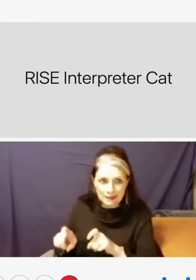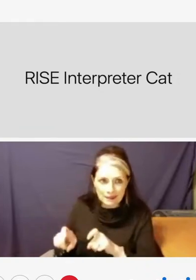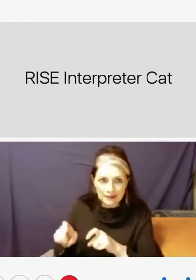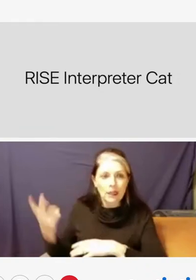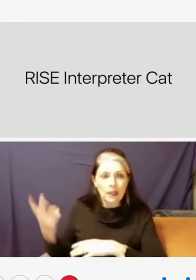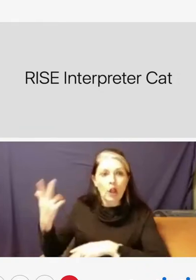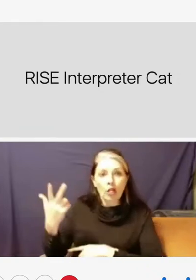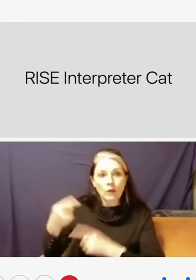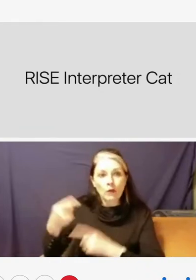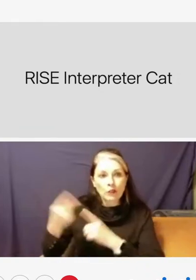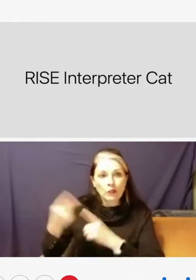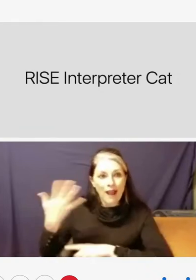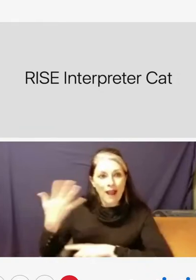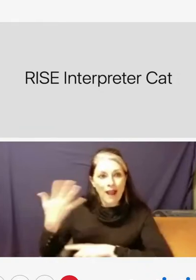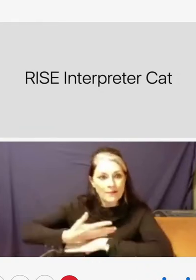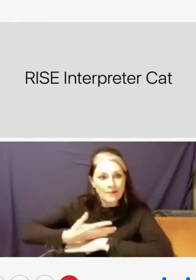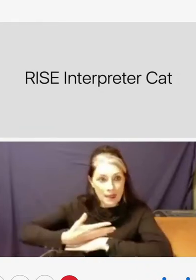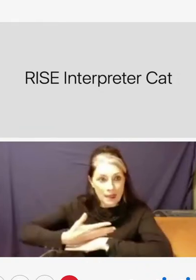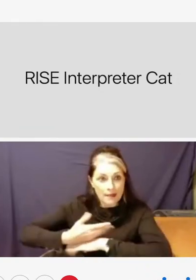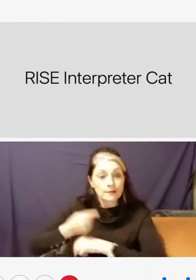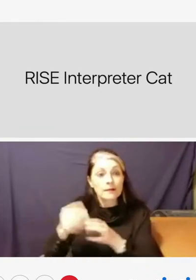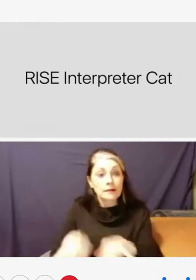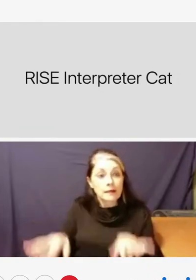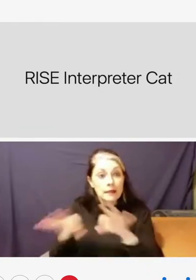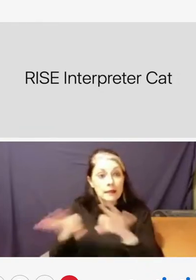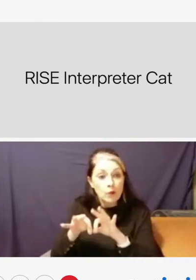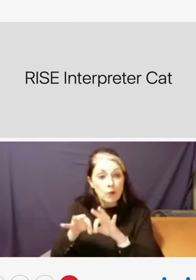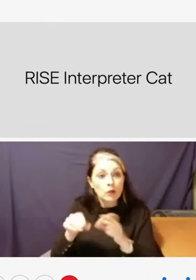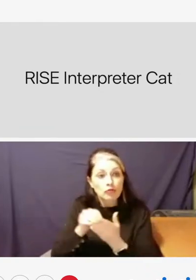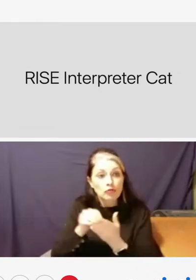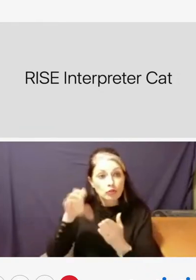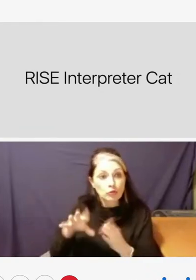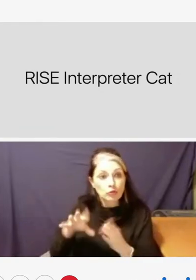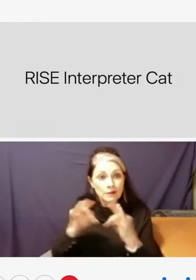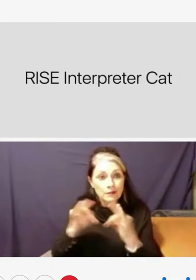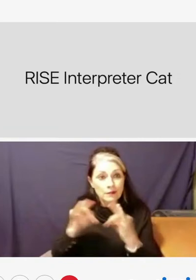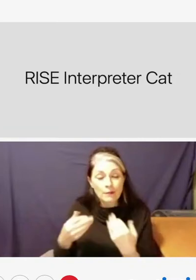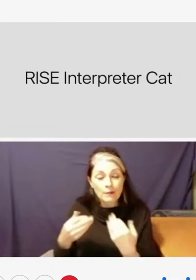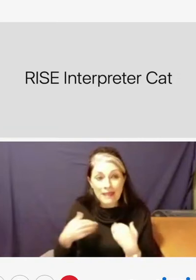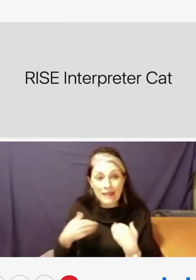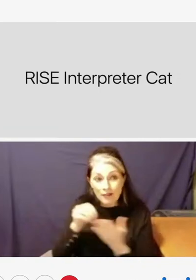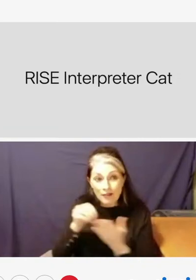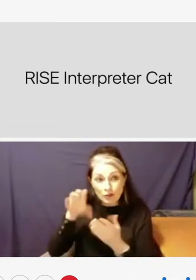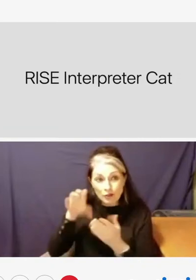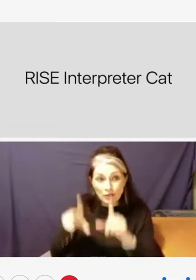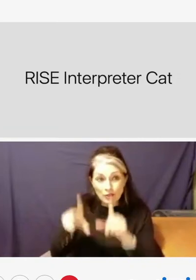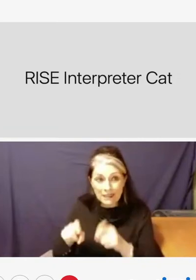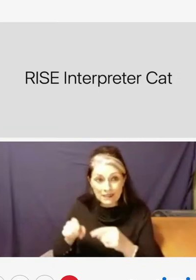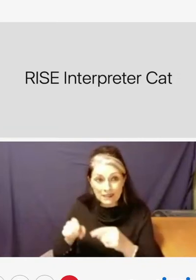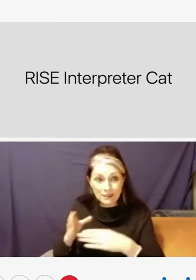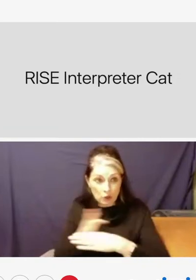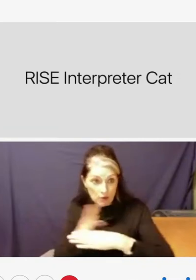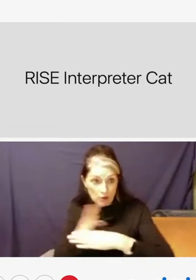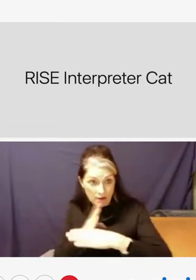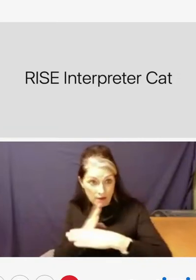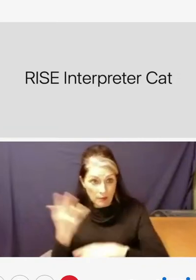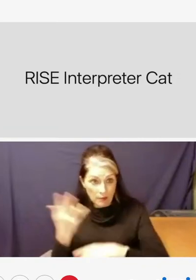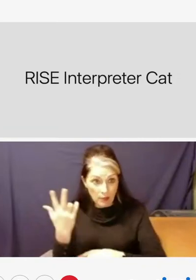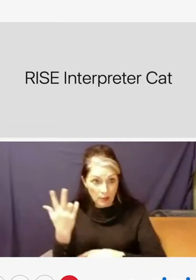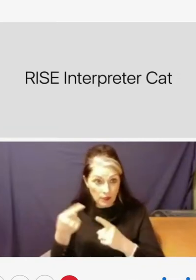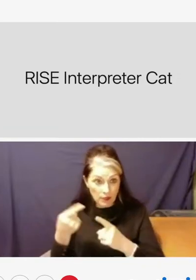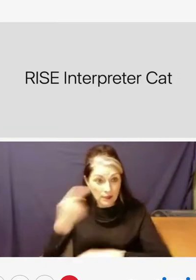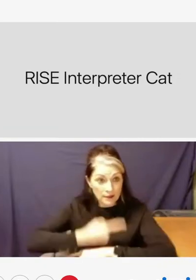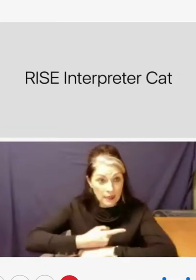it's very important that students families should have their children tested during that time period and again if they test